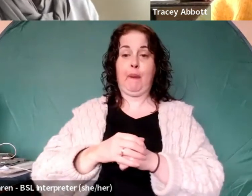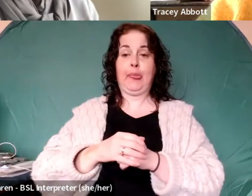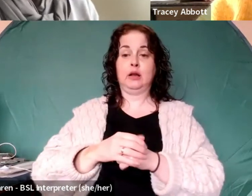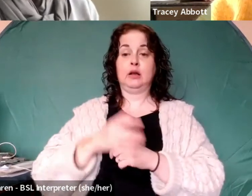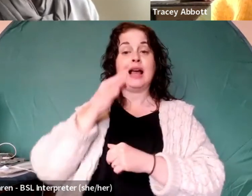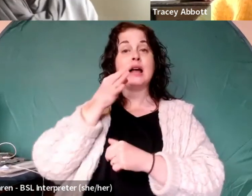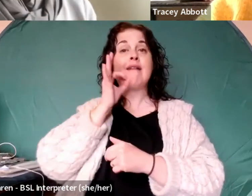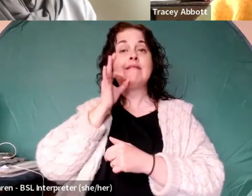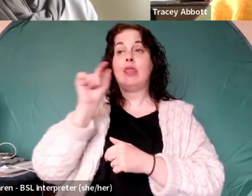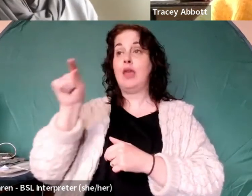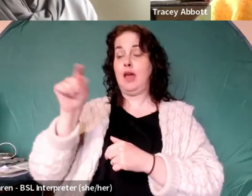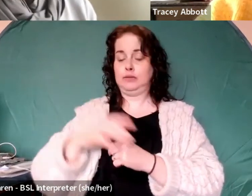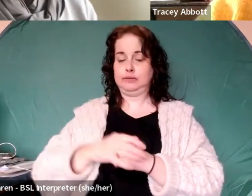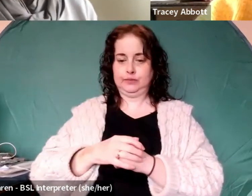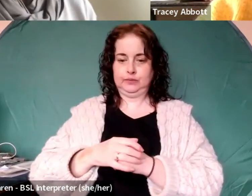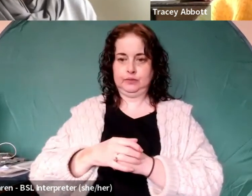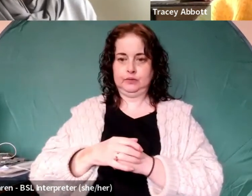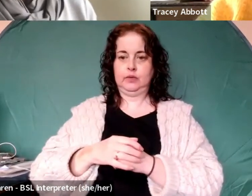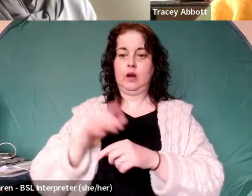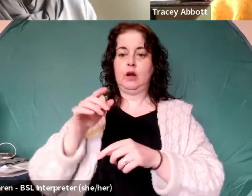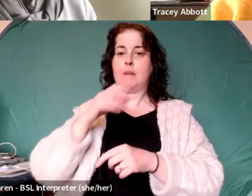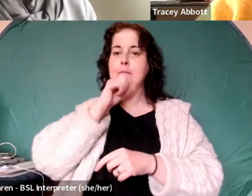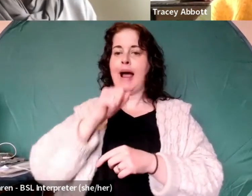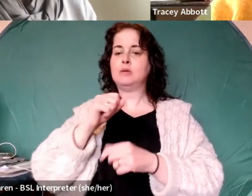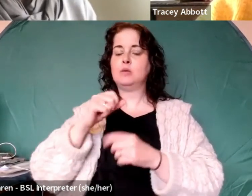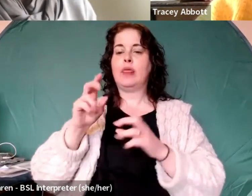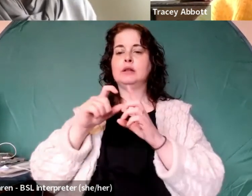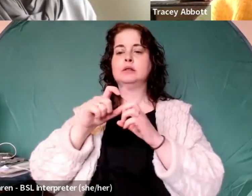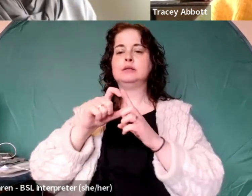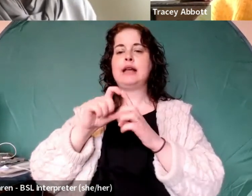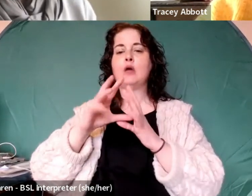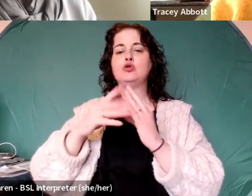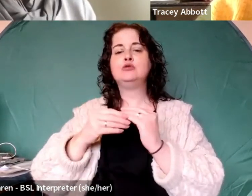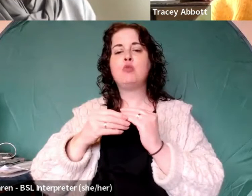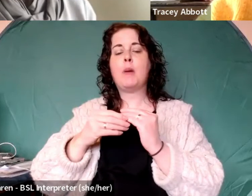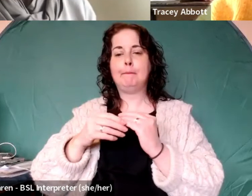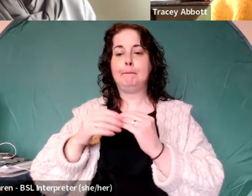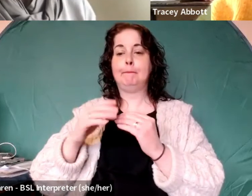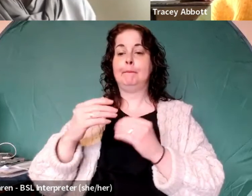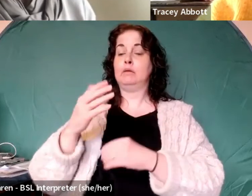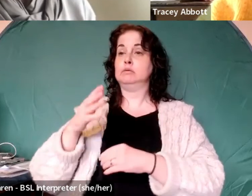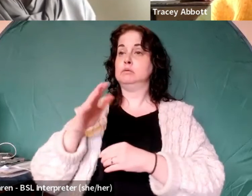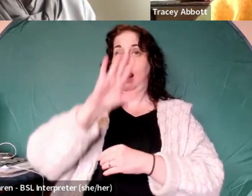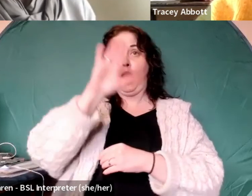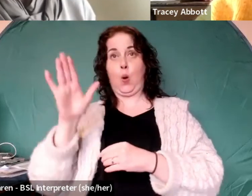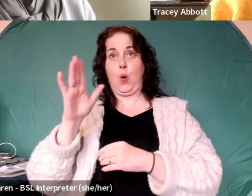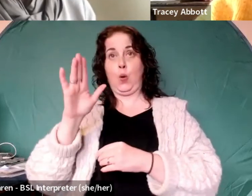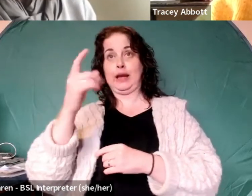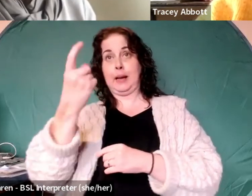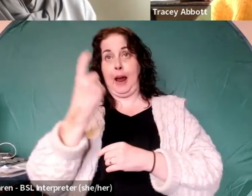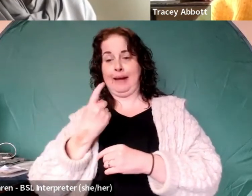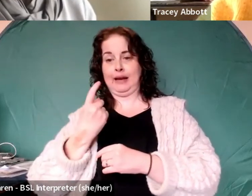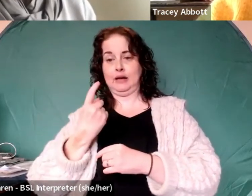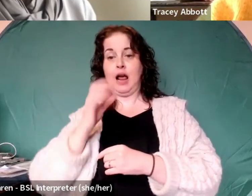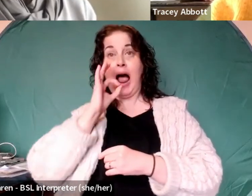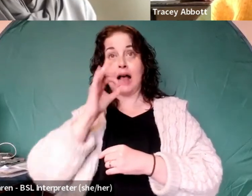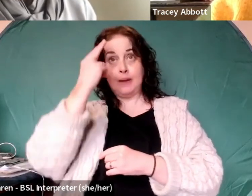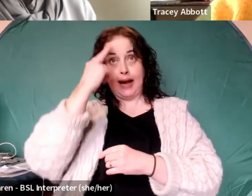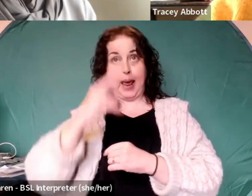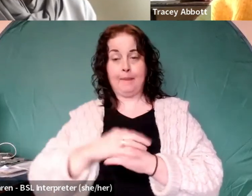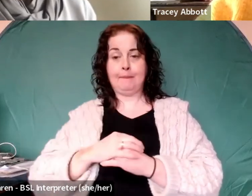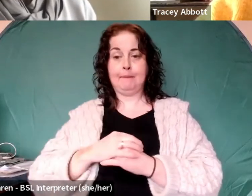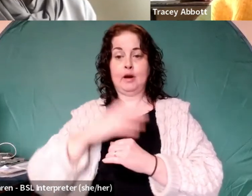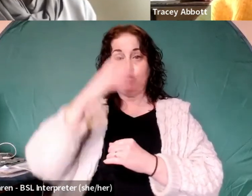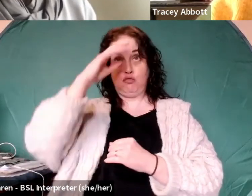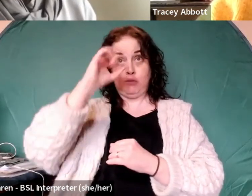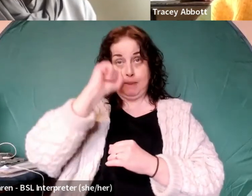cafe on site. And there was a young man with Down syndrome who greeted me at the cafe entrance, asked my name,